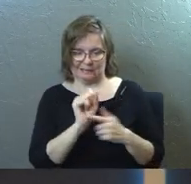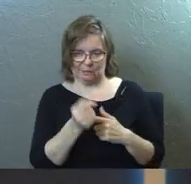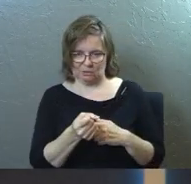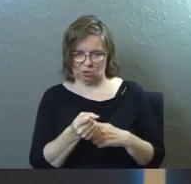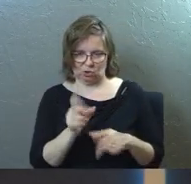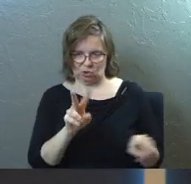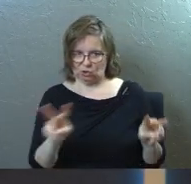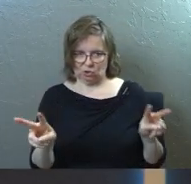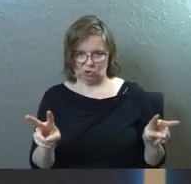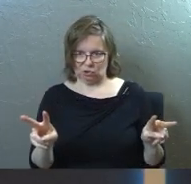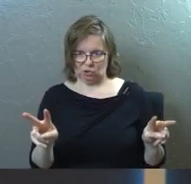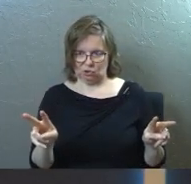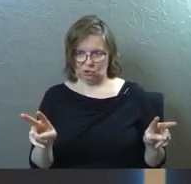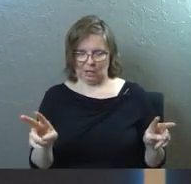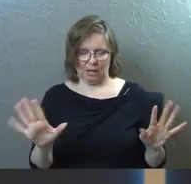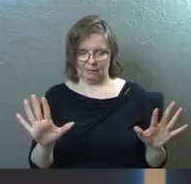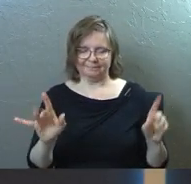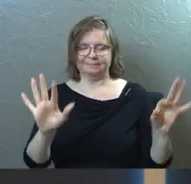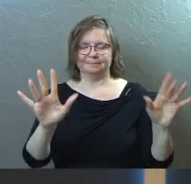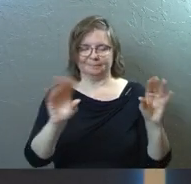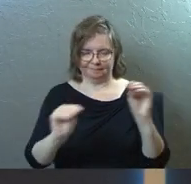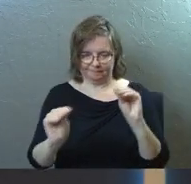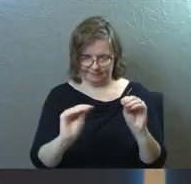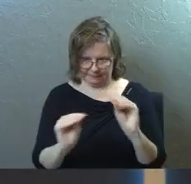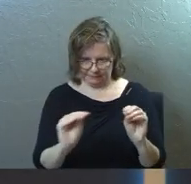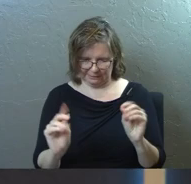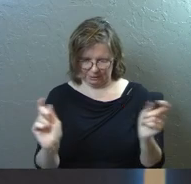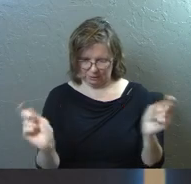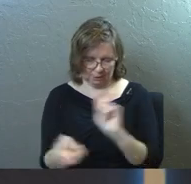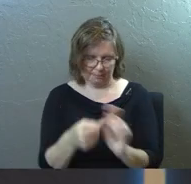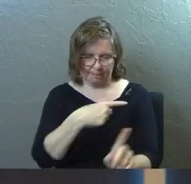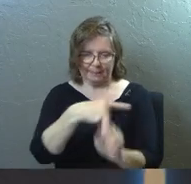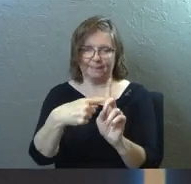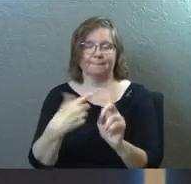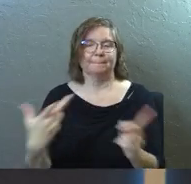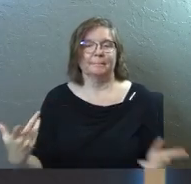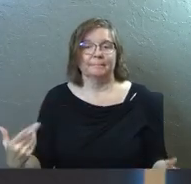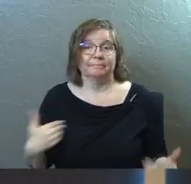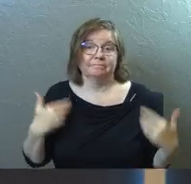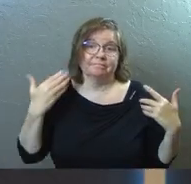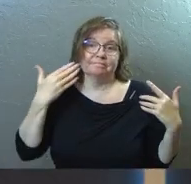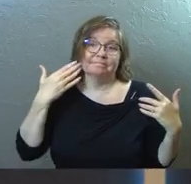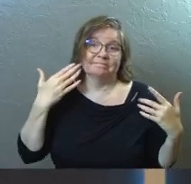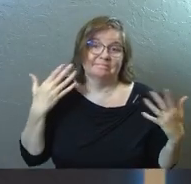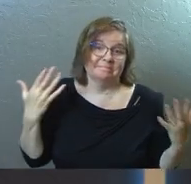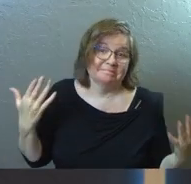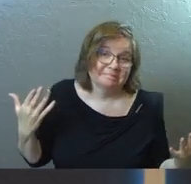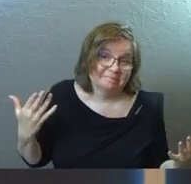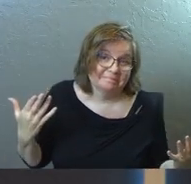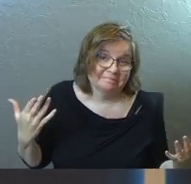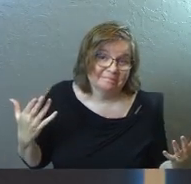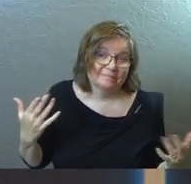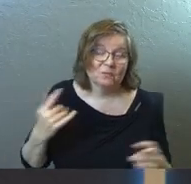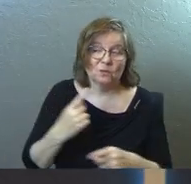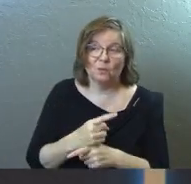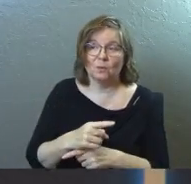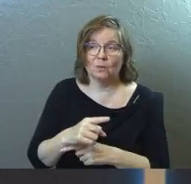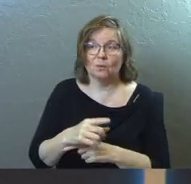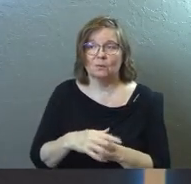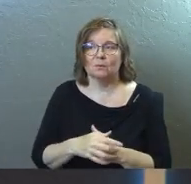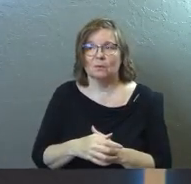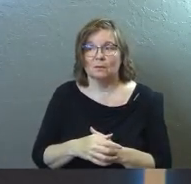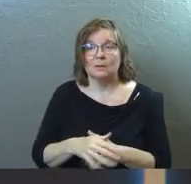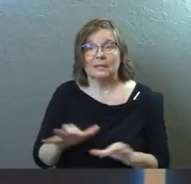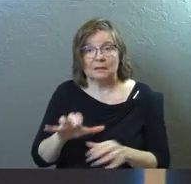Did God need somebody to make a mistake so that he can do a good work? I don't know a God that does that, right? That needs